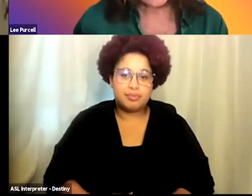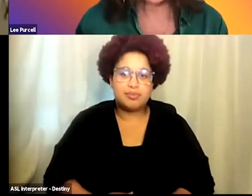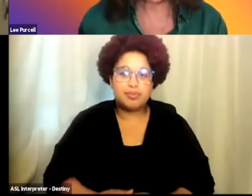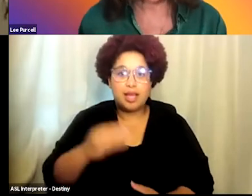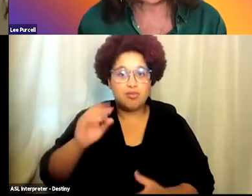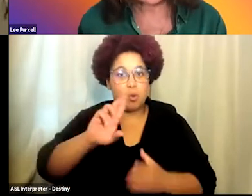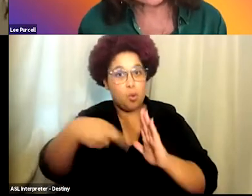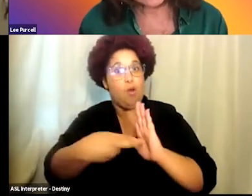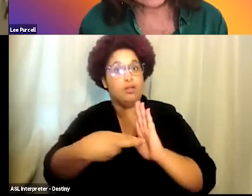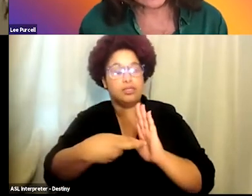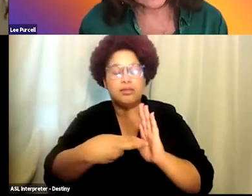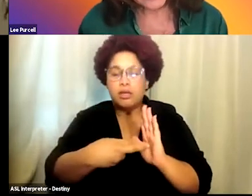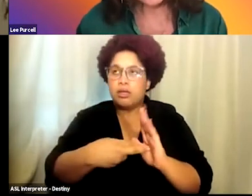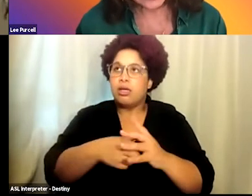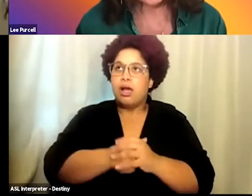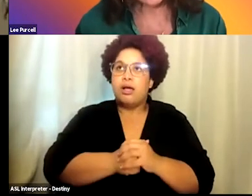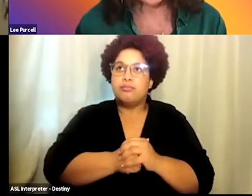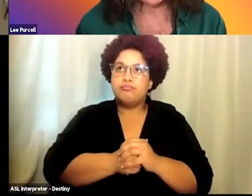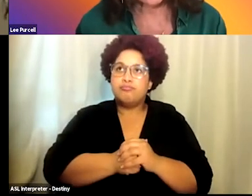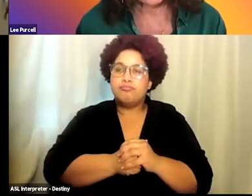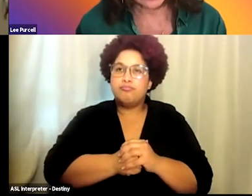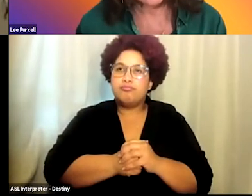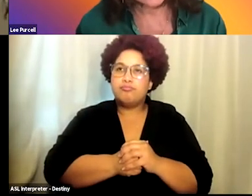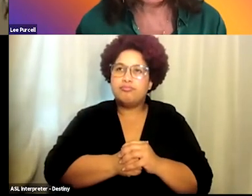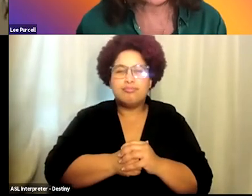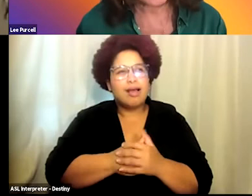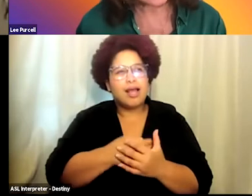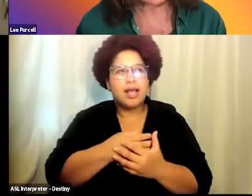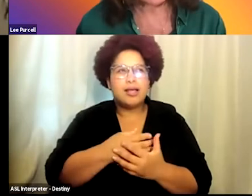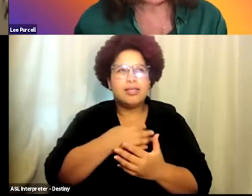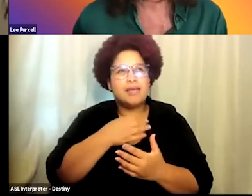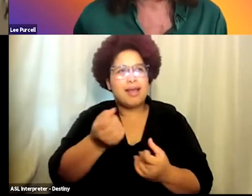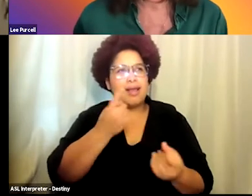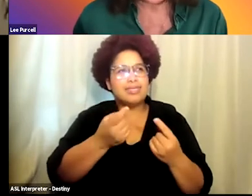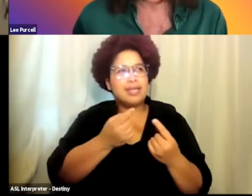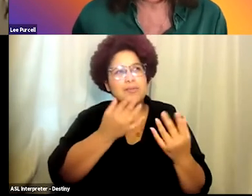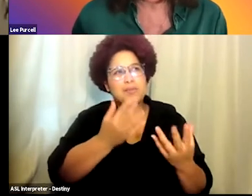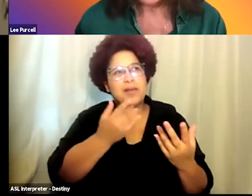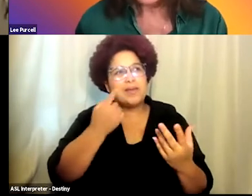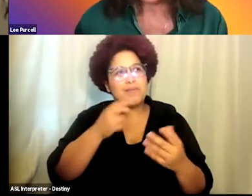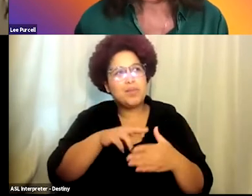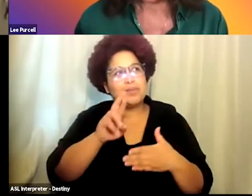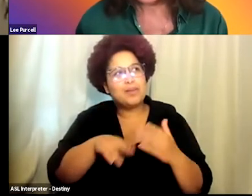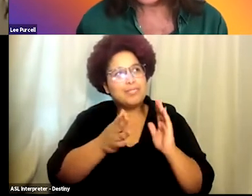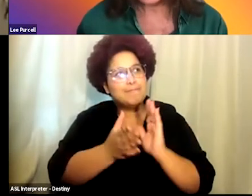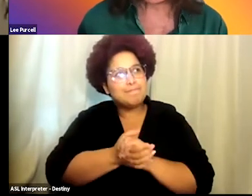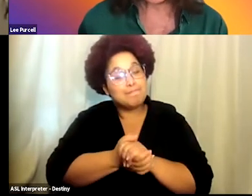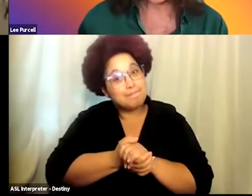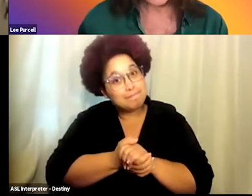roles. So I'm actually asked that question a whole lot, and I'm still waiting for the results.